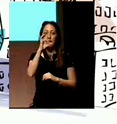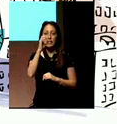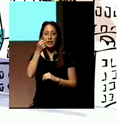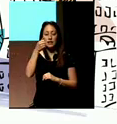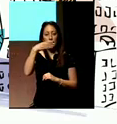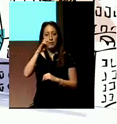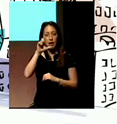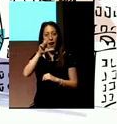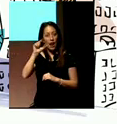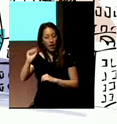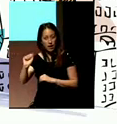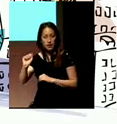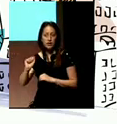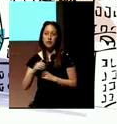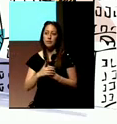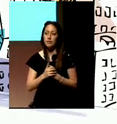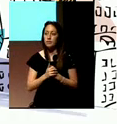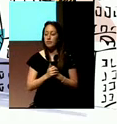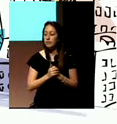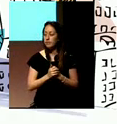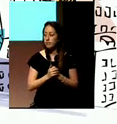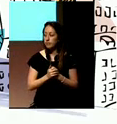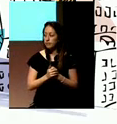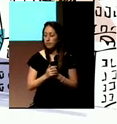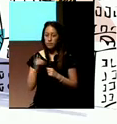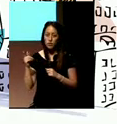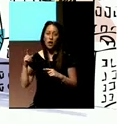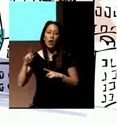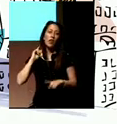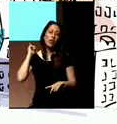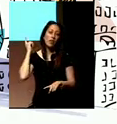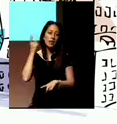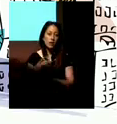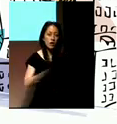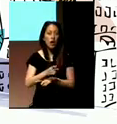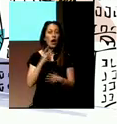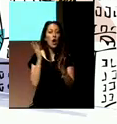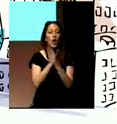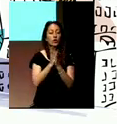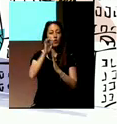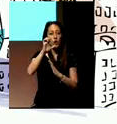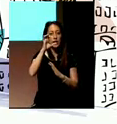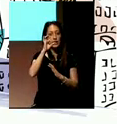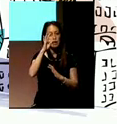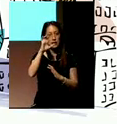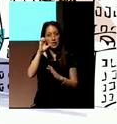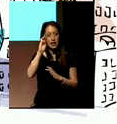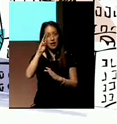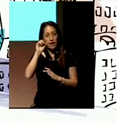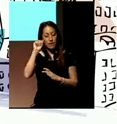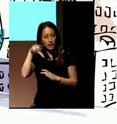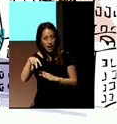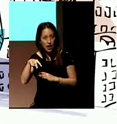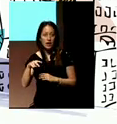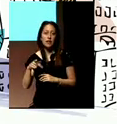we have here Isabella Tiziana Stefan, who works as at the